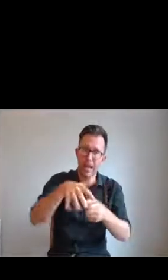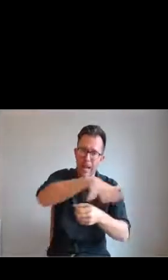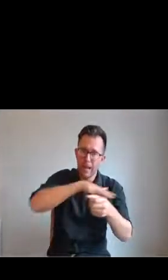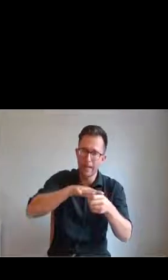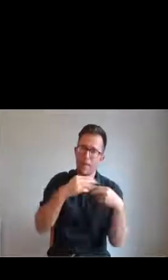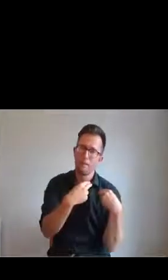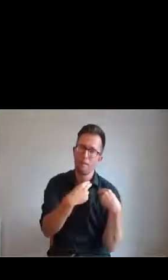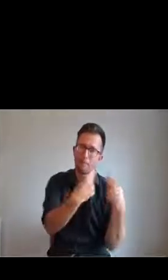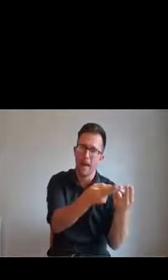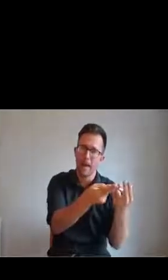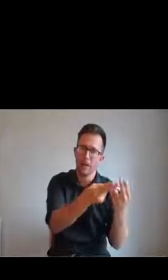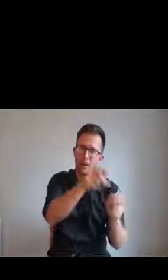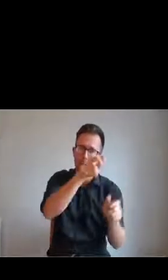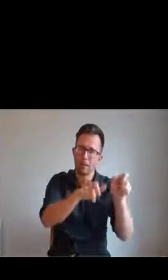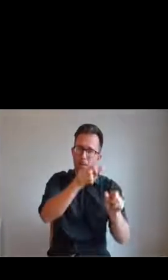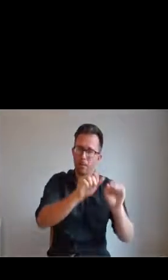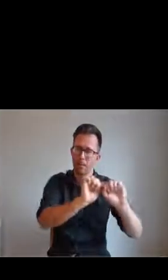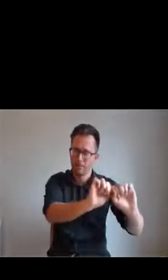is complete.